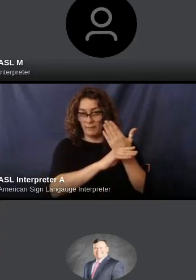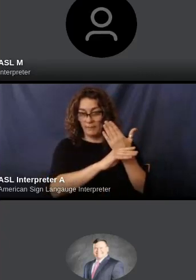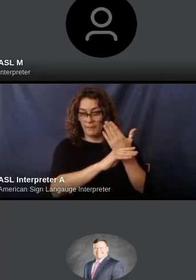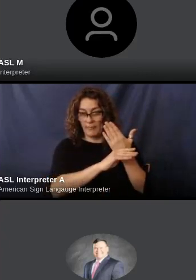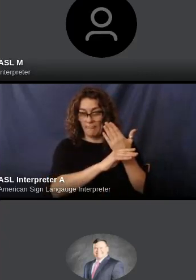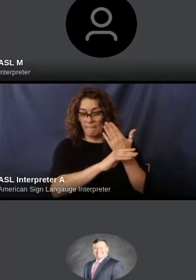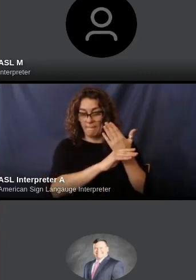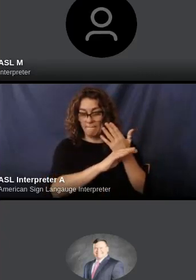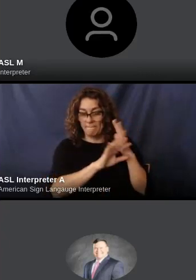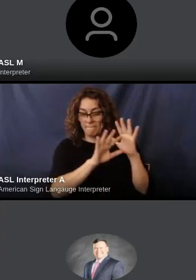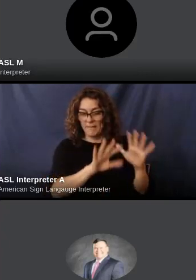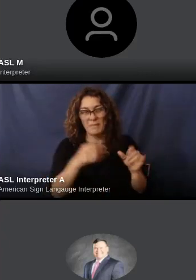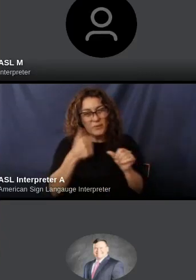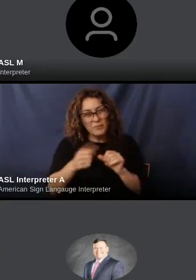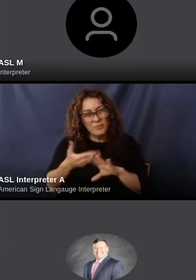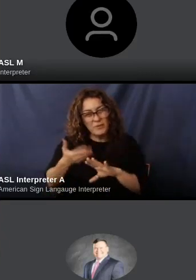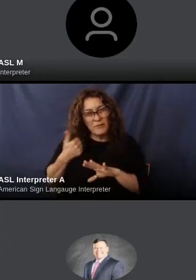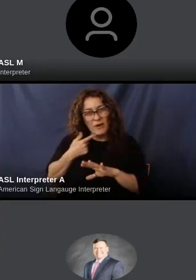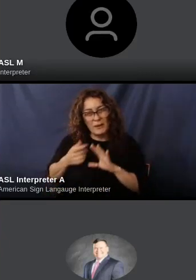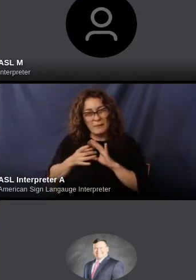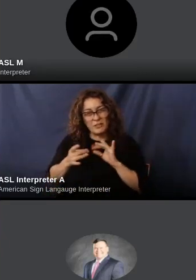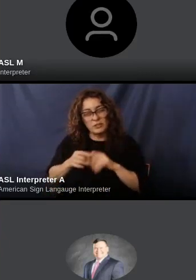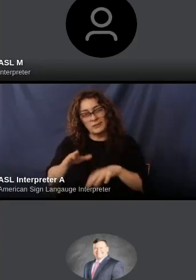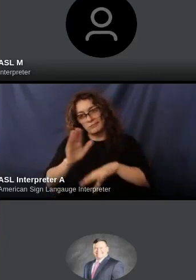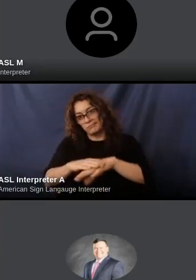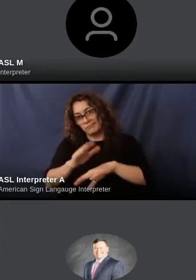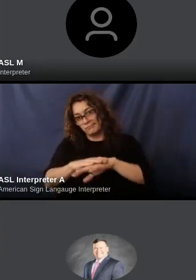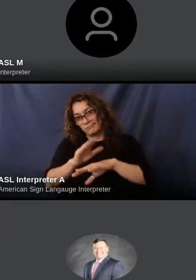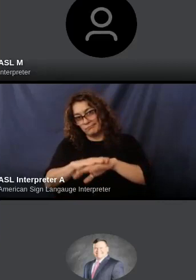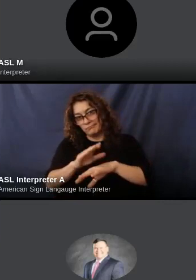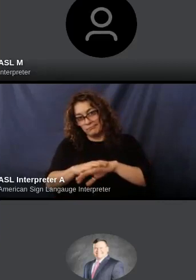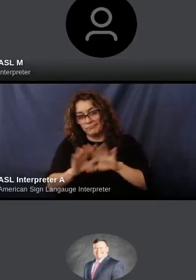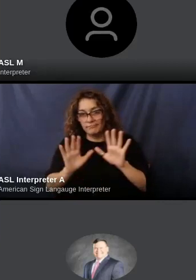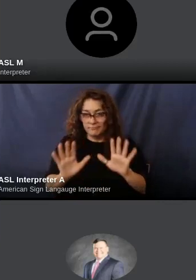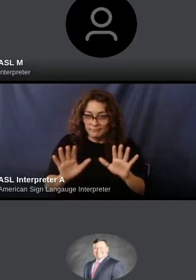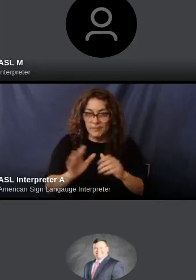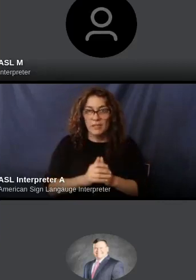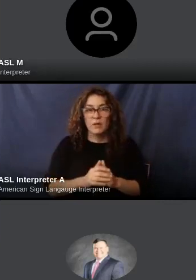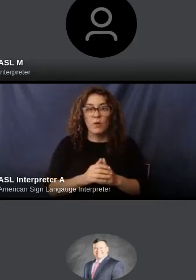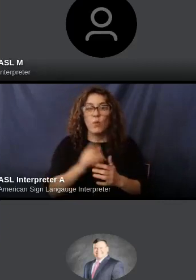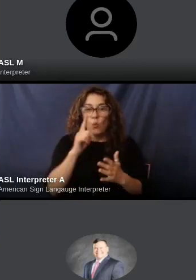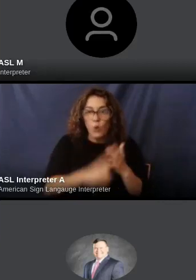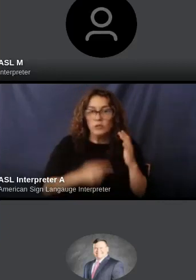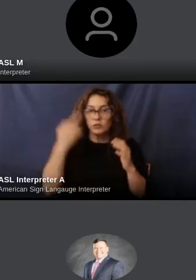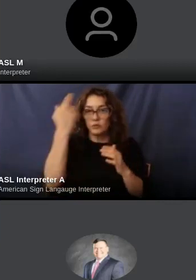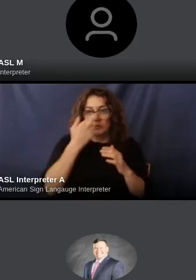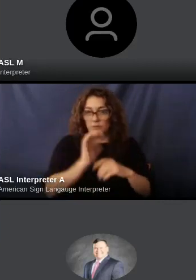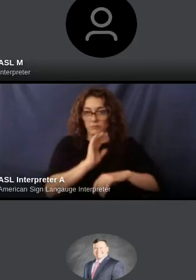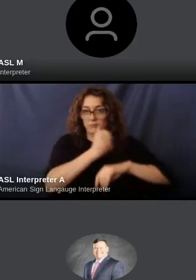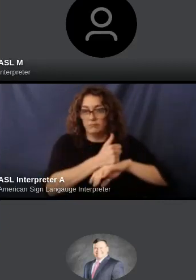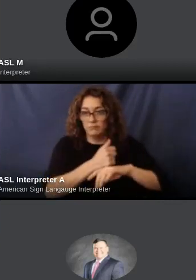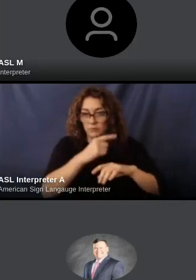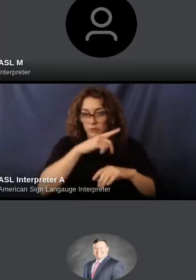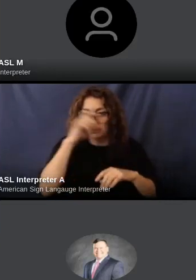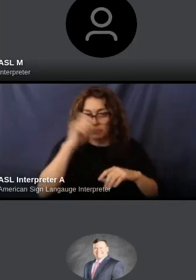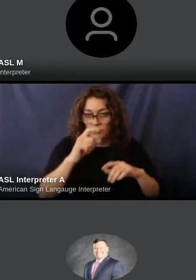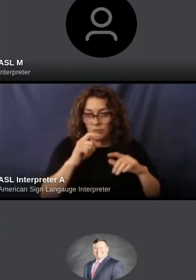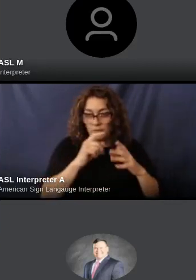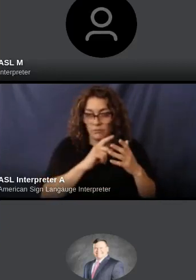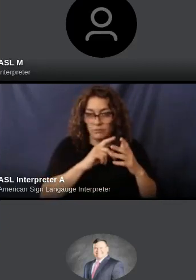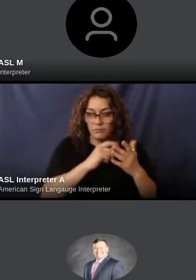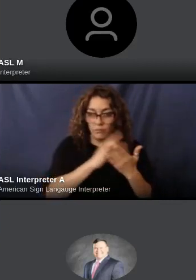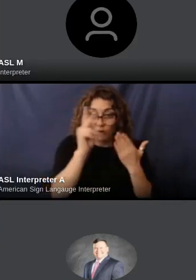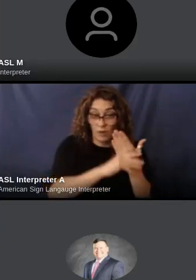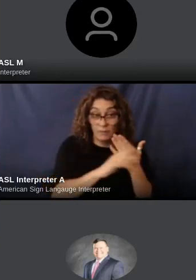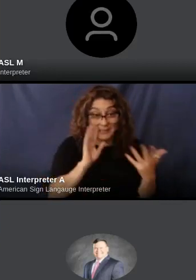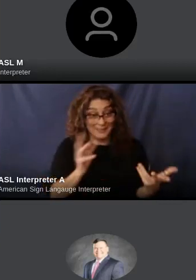on a number of things, none of which necessarily bad, but may not reach the caliber of high impact tutoring. And